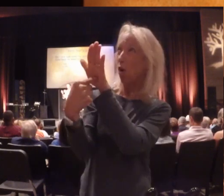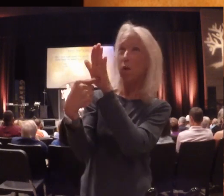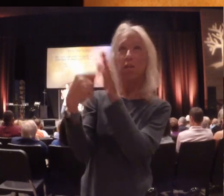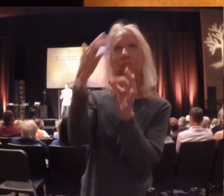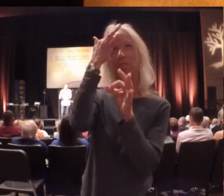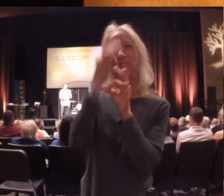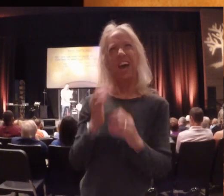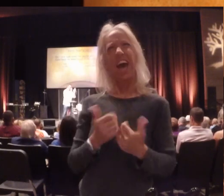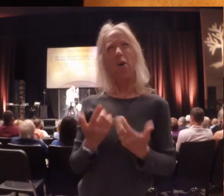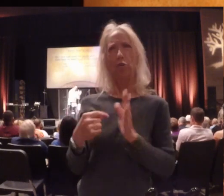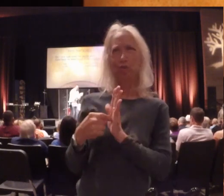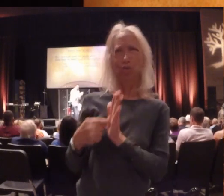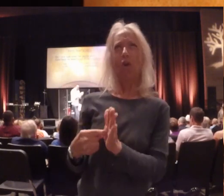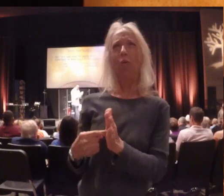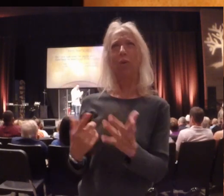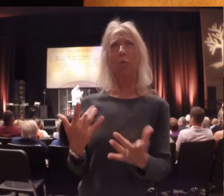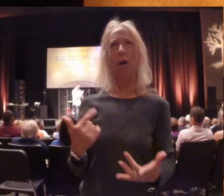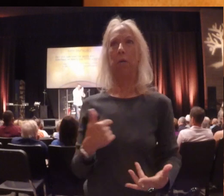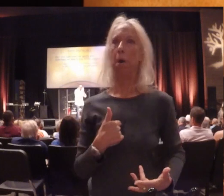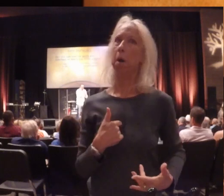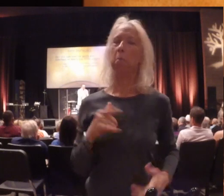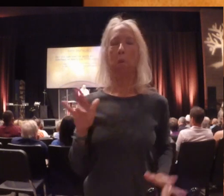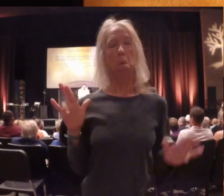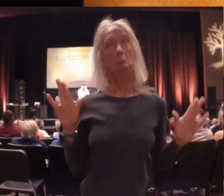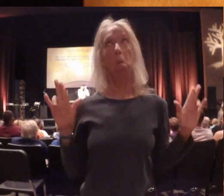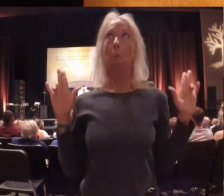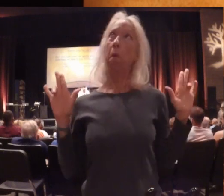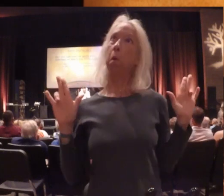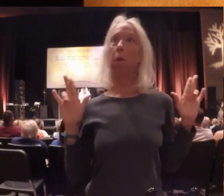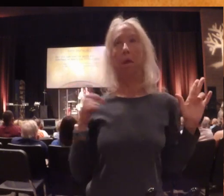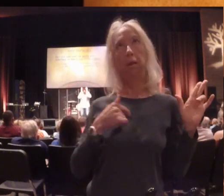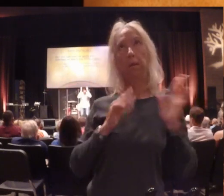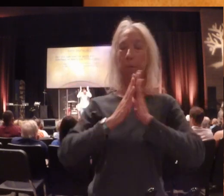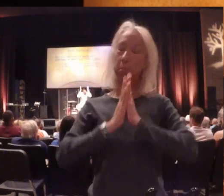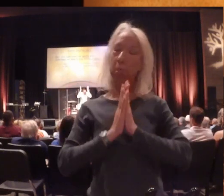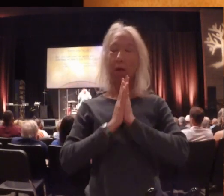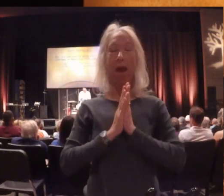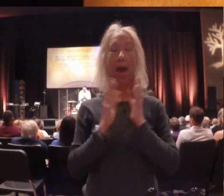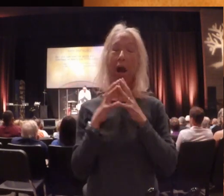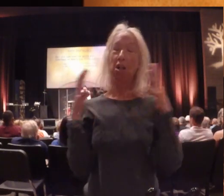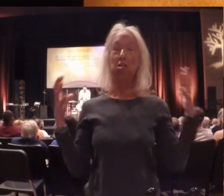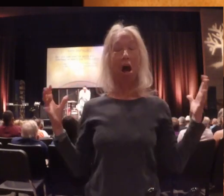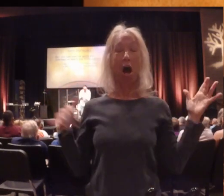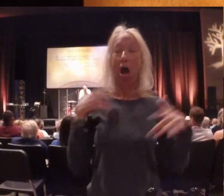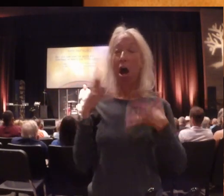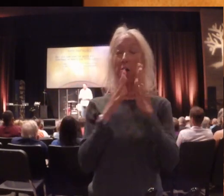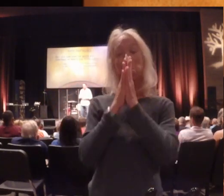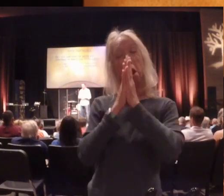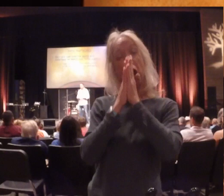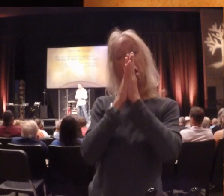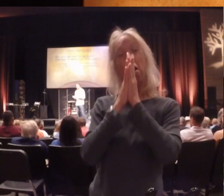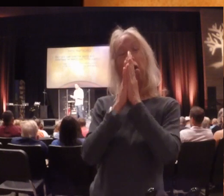mean, is it because you're in such a deep prayer and faith in God that smoke just starts coming out of your head? And